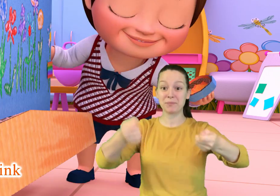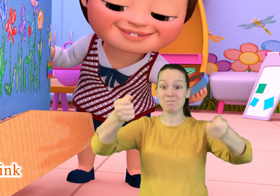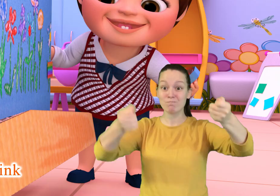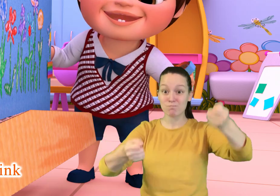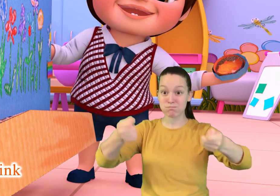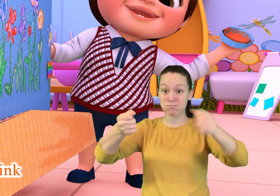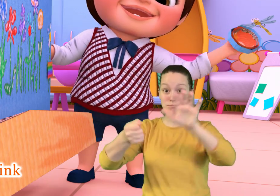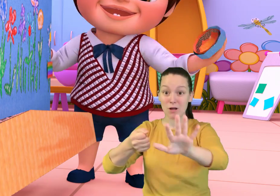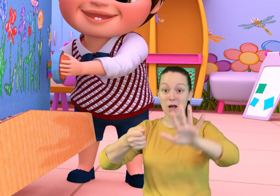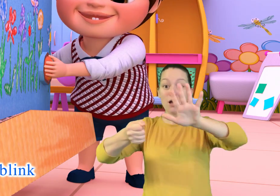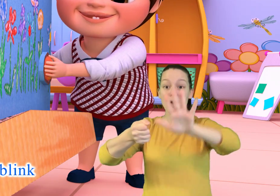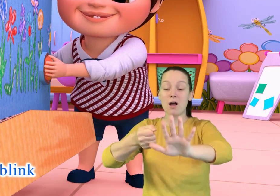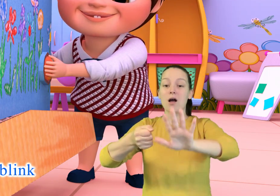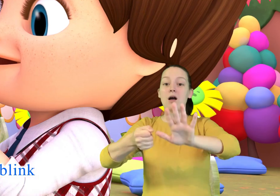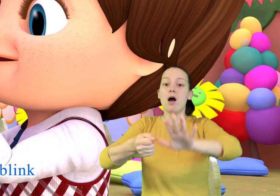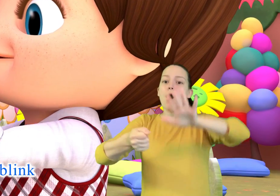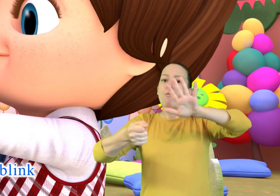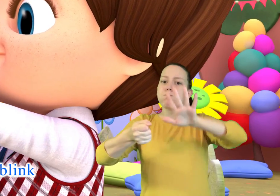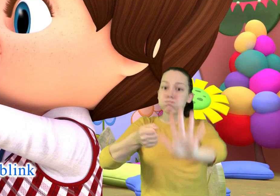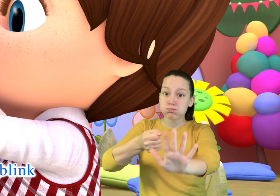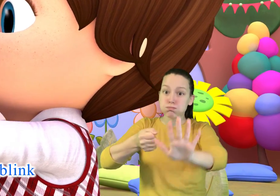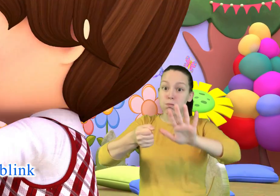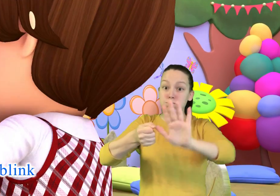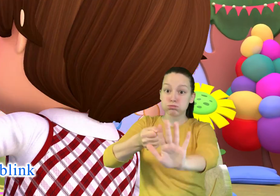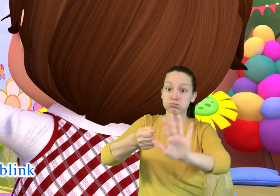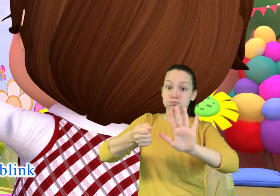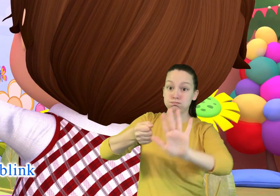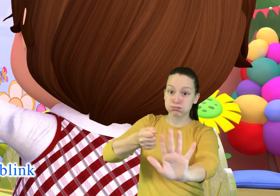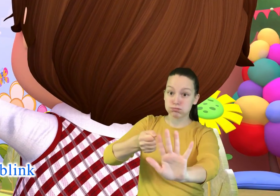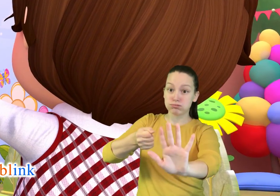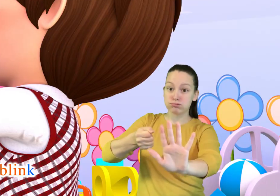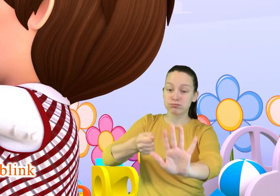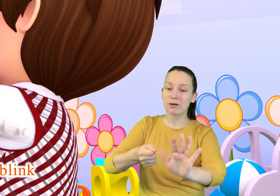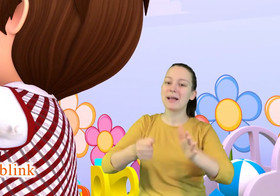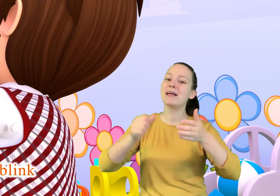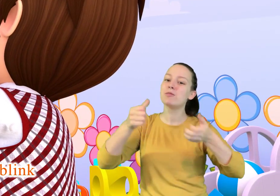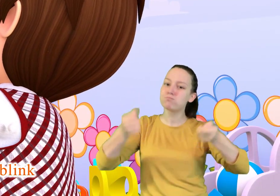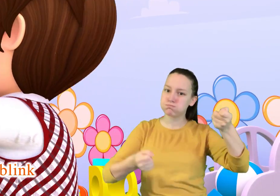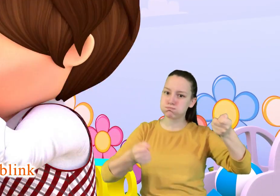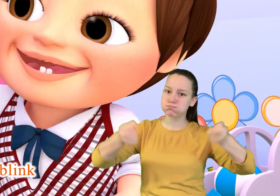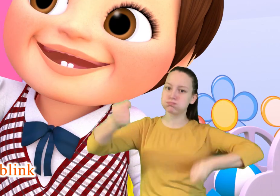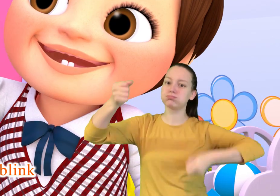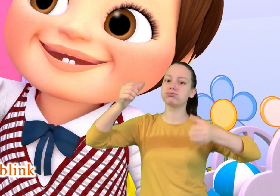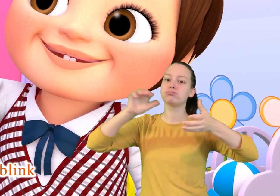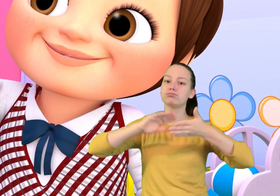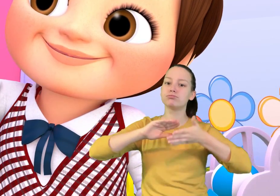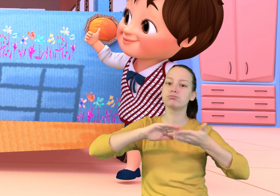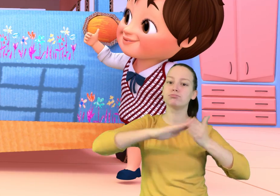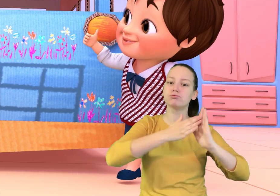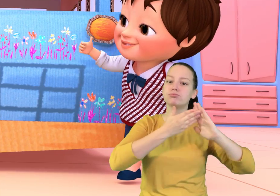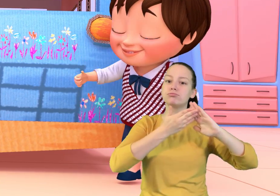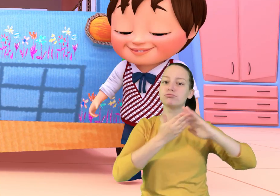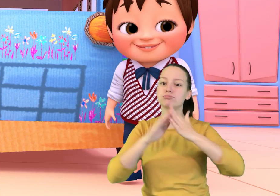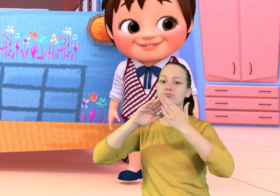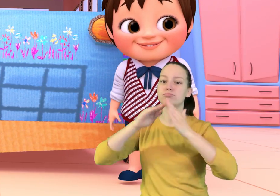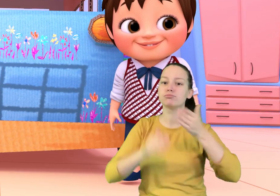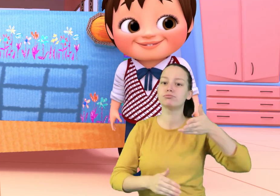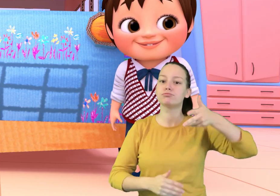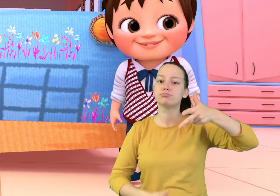bling bling bling the lights on the bus go bling bling bling